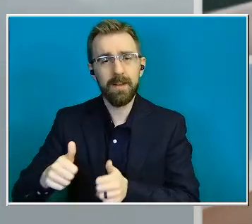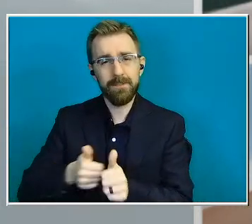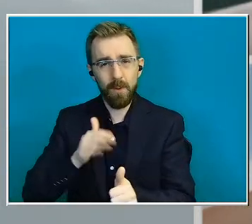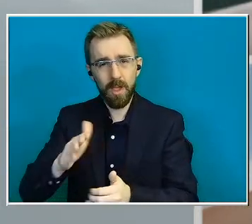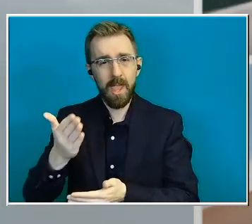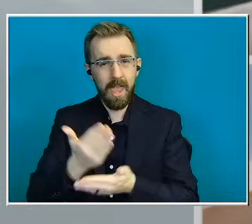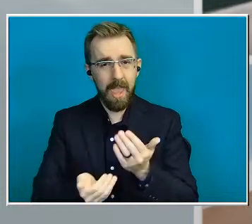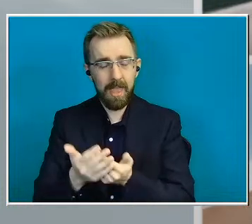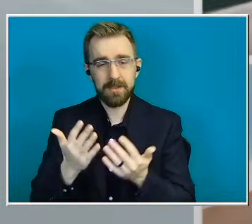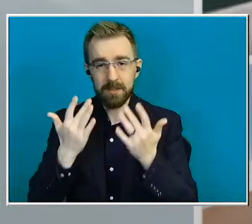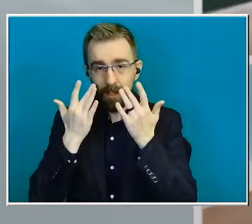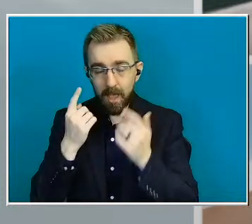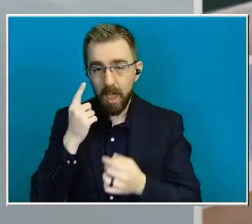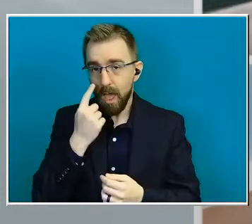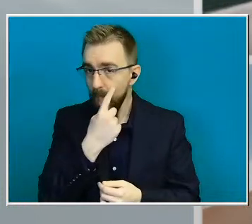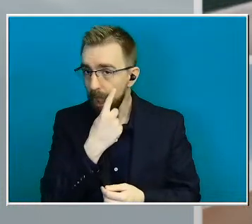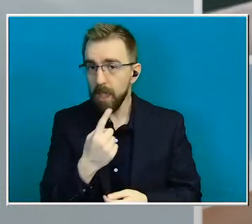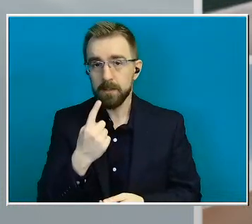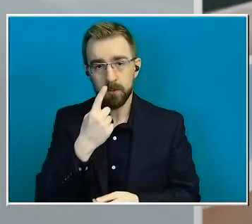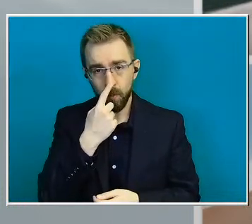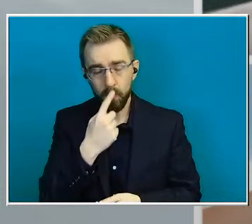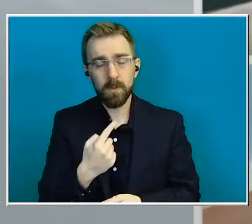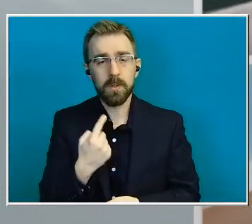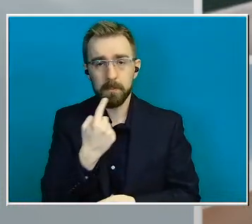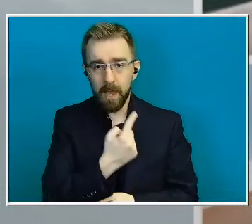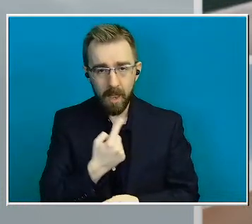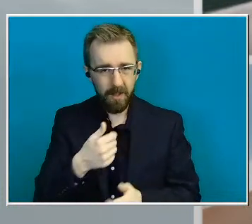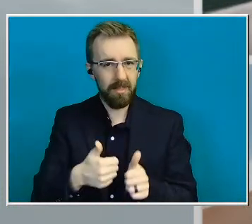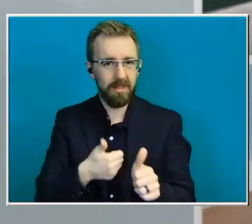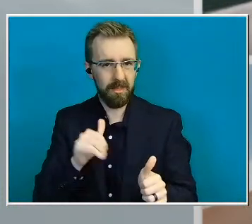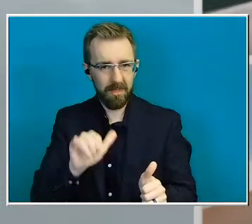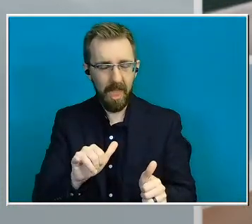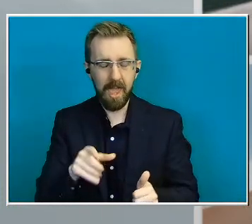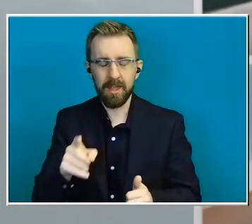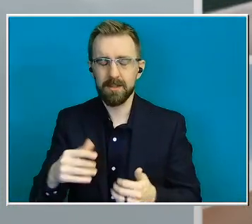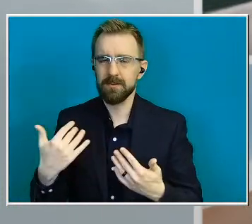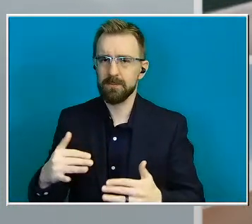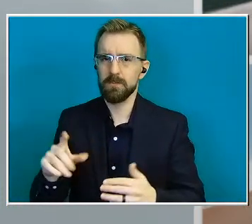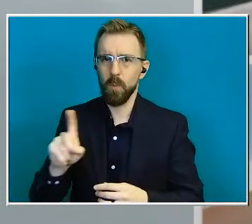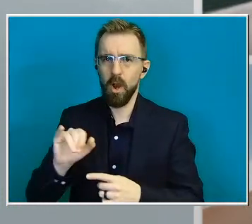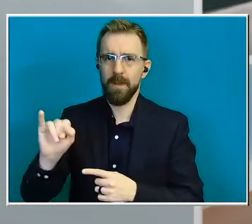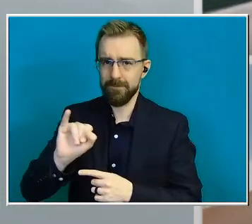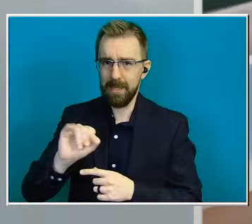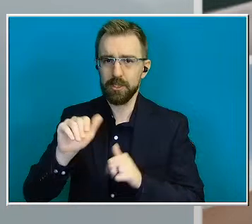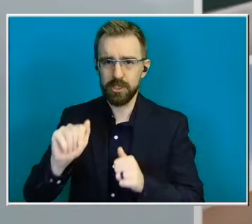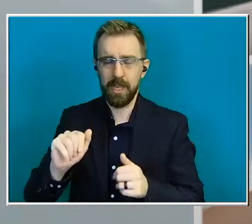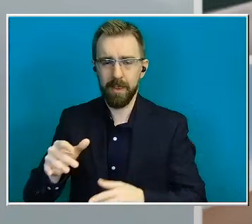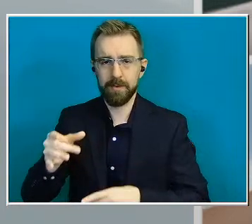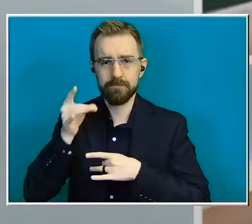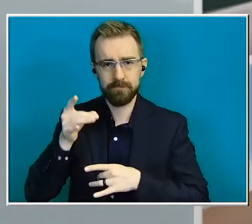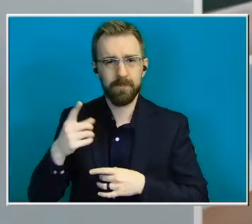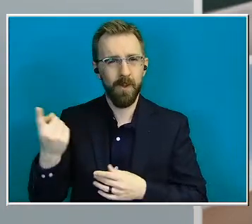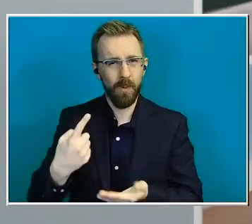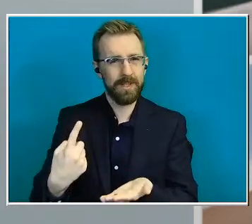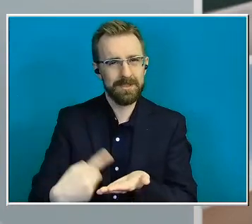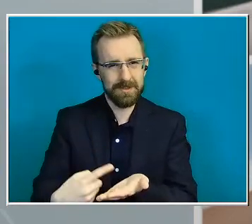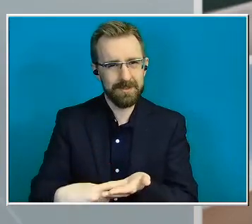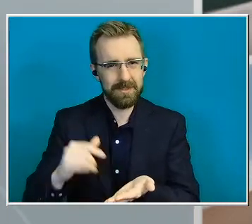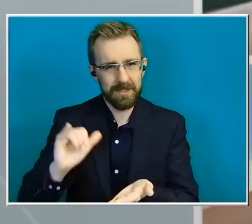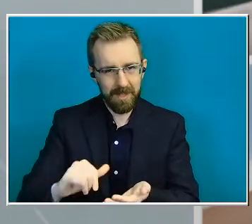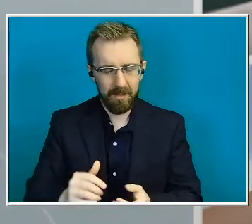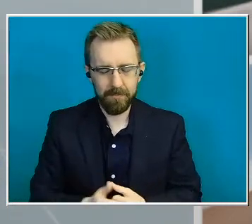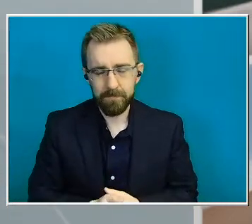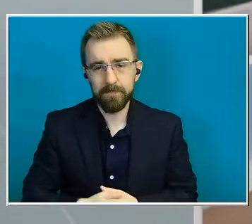your nose, or your mouth. These are pillars of infection prevention, which we have always talked about. When we know that there are a lot of